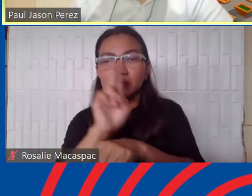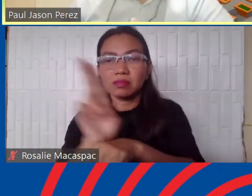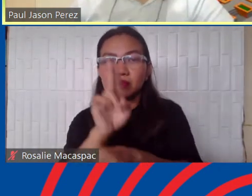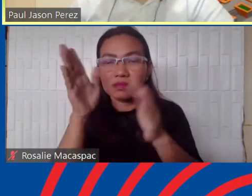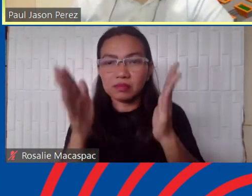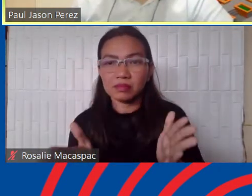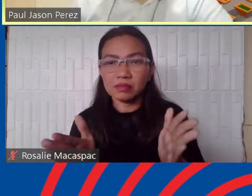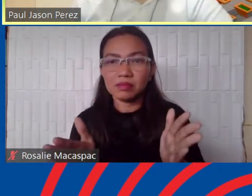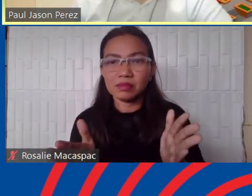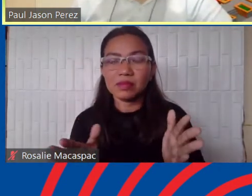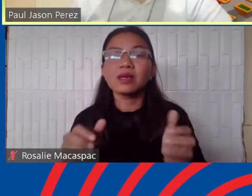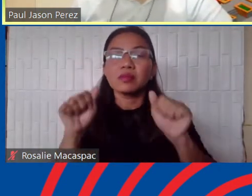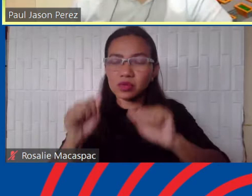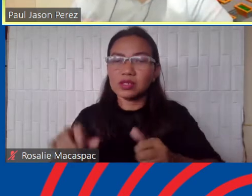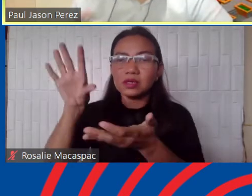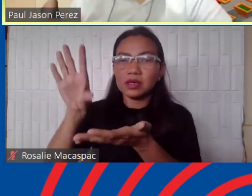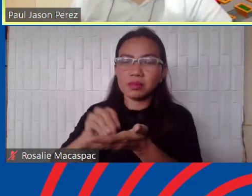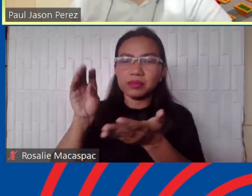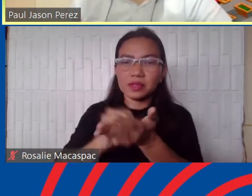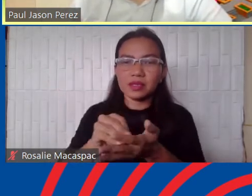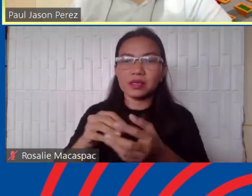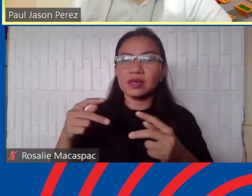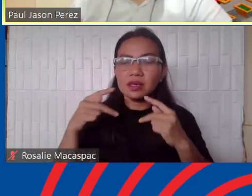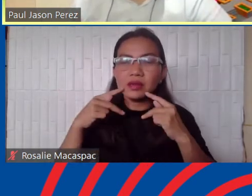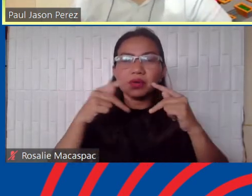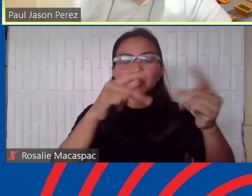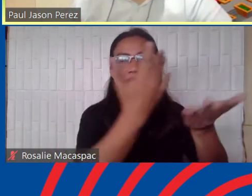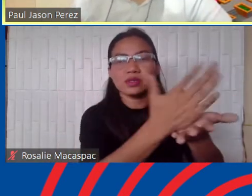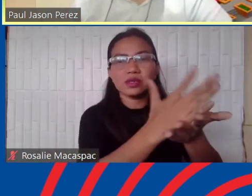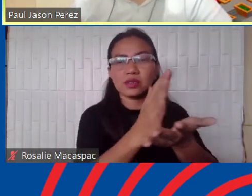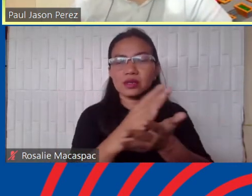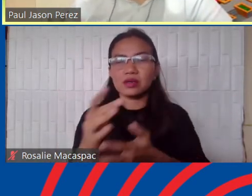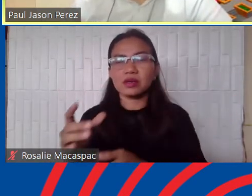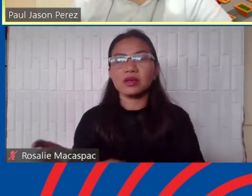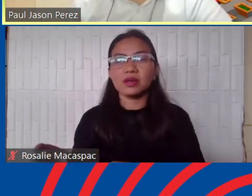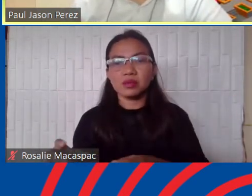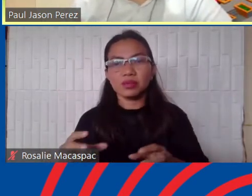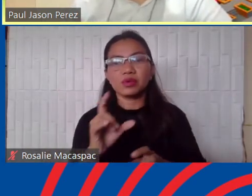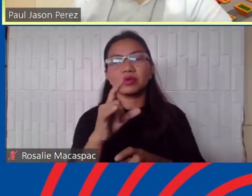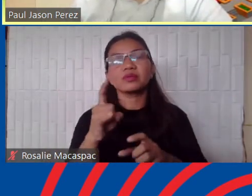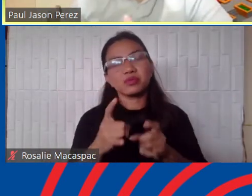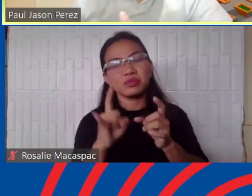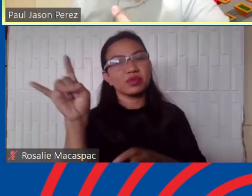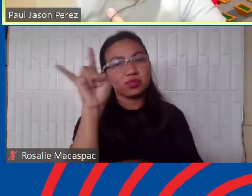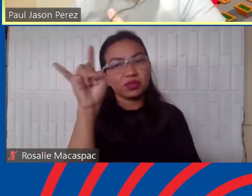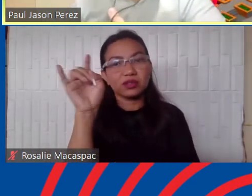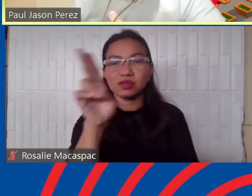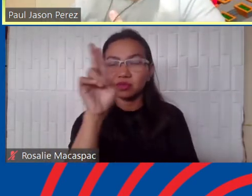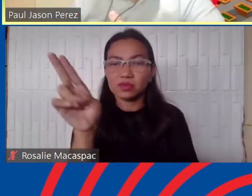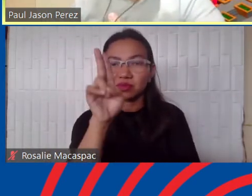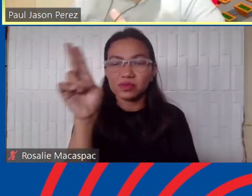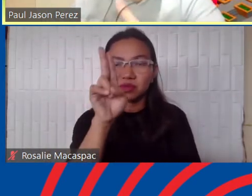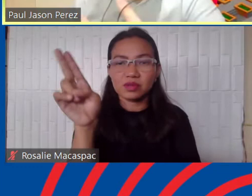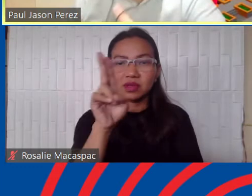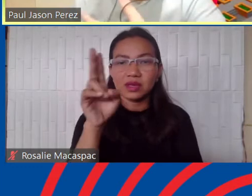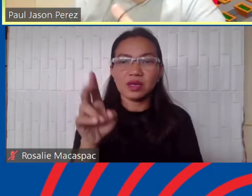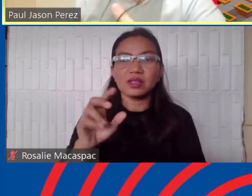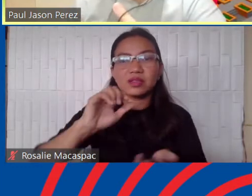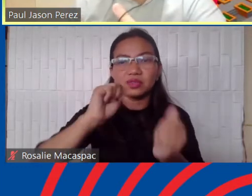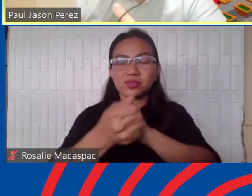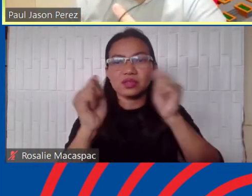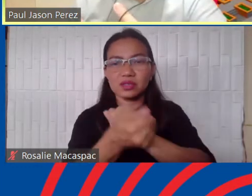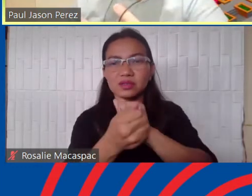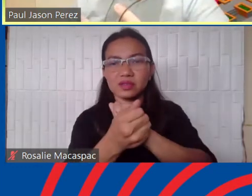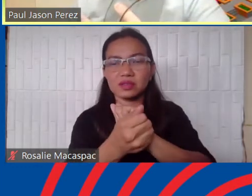able to copy and publish, to use it for commercial use, to modify and adapt it, and even to change that license when they're sharing